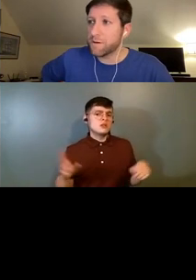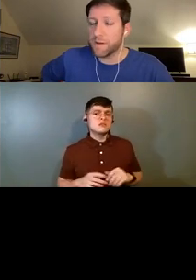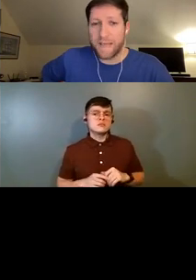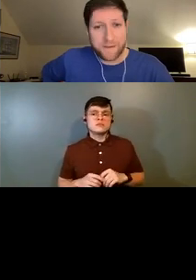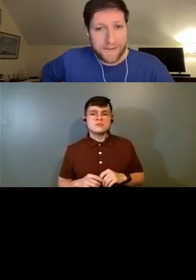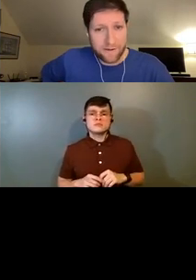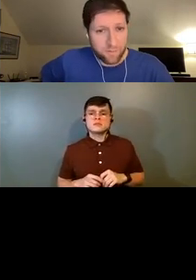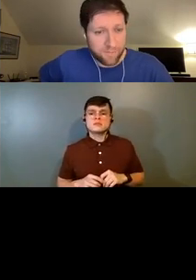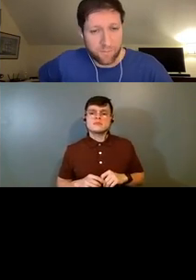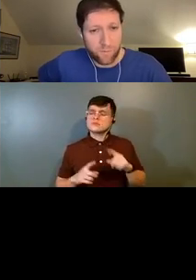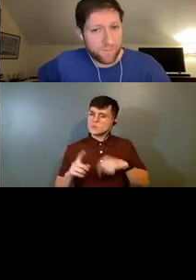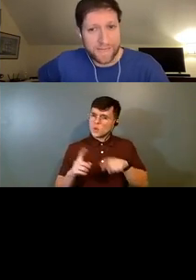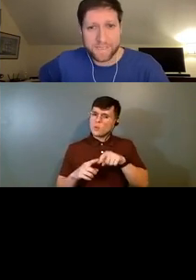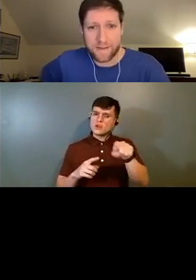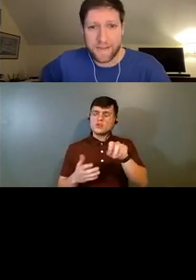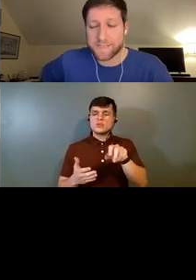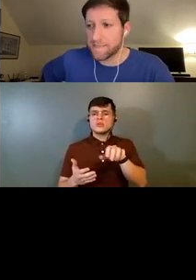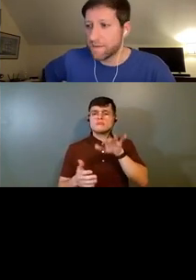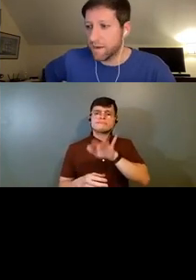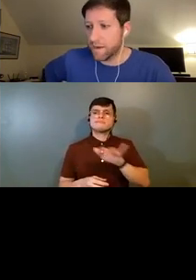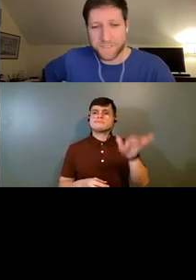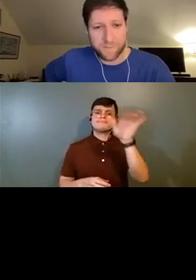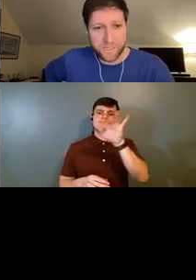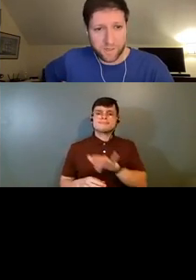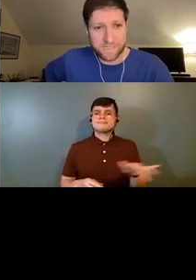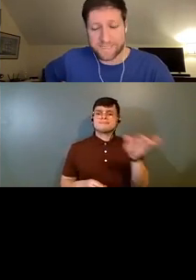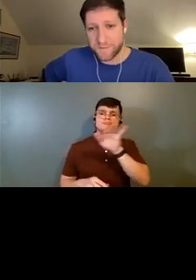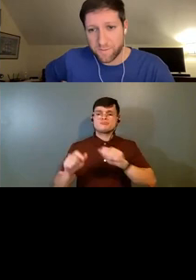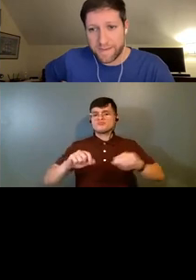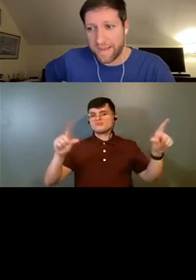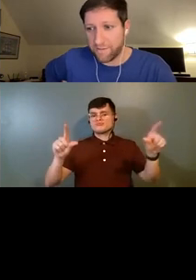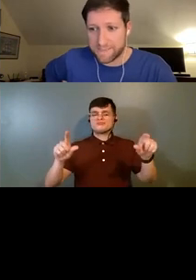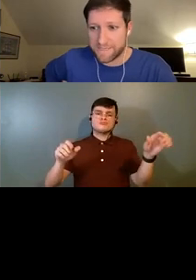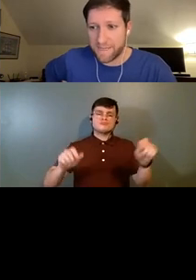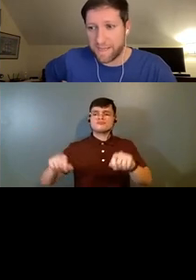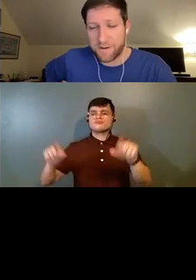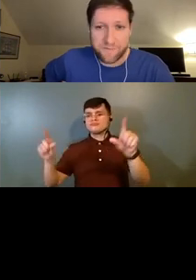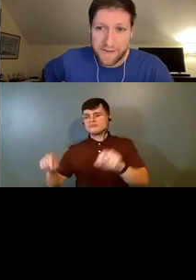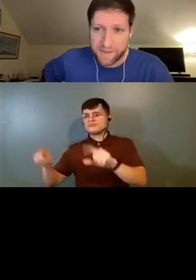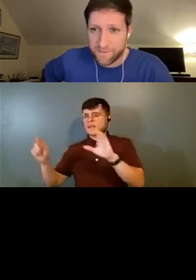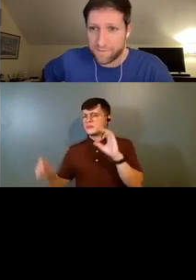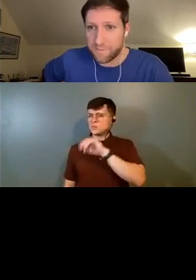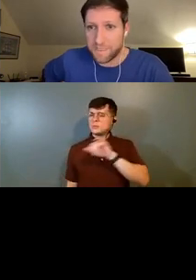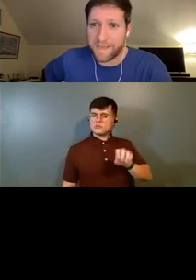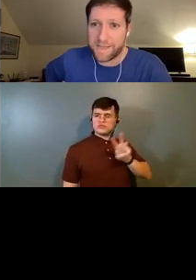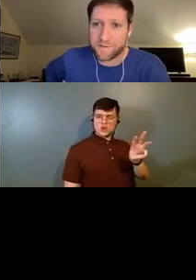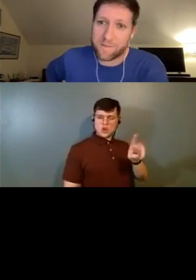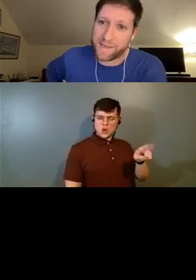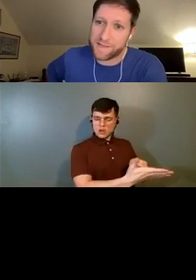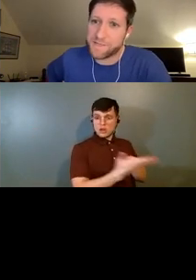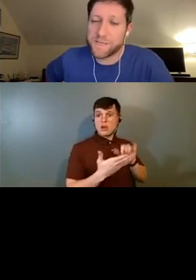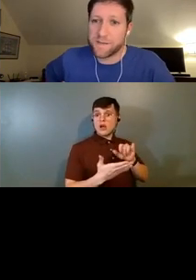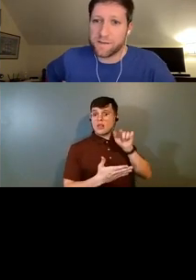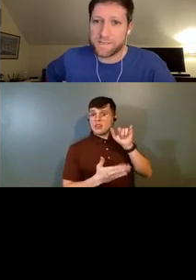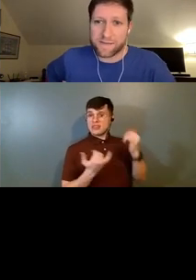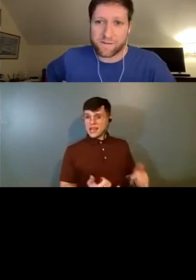you're navigating normally from one page to the next, I'm assuming JAWS has some sort of indicator that says, hey, you're navigating to this page or that